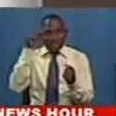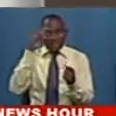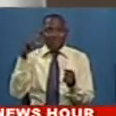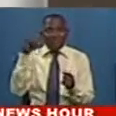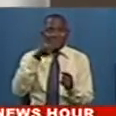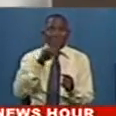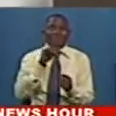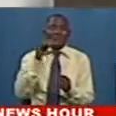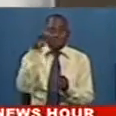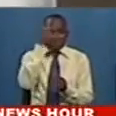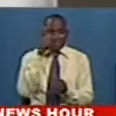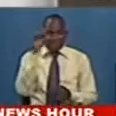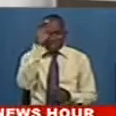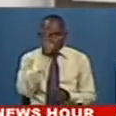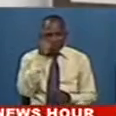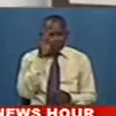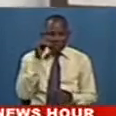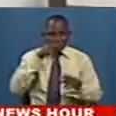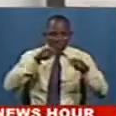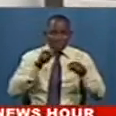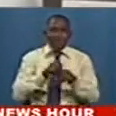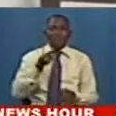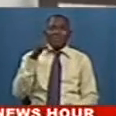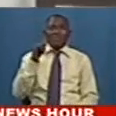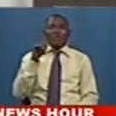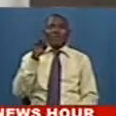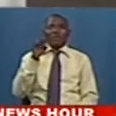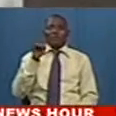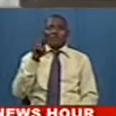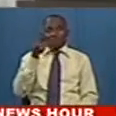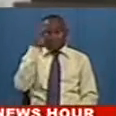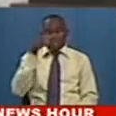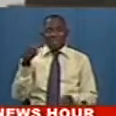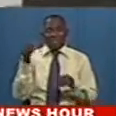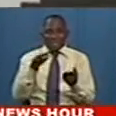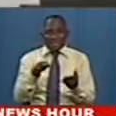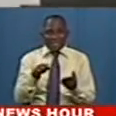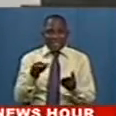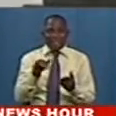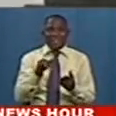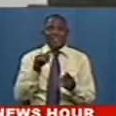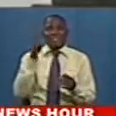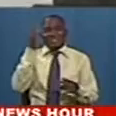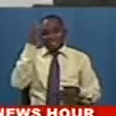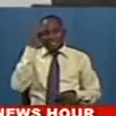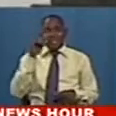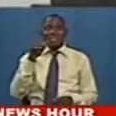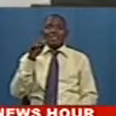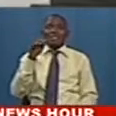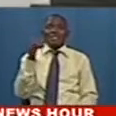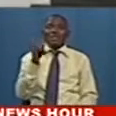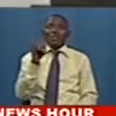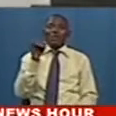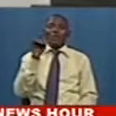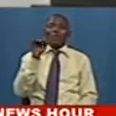come to Africa to research on yellow fever and its cure. Unfortunately, he had to die by that same sickness he was trying